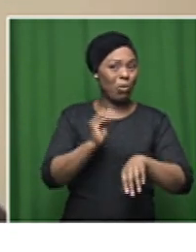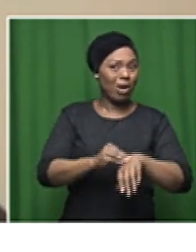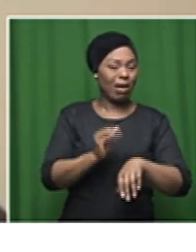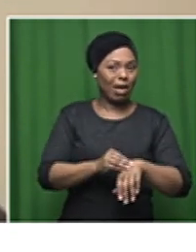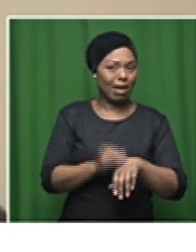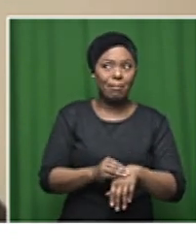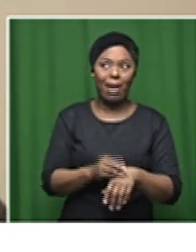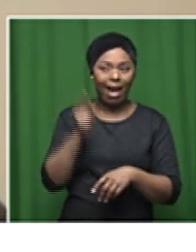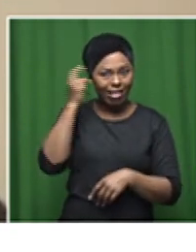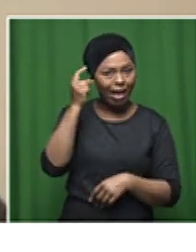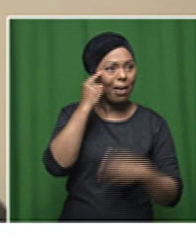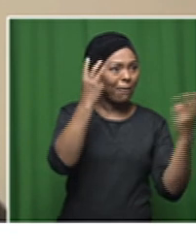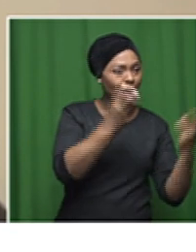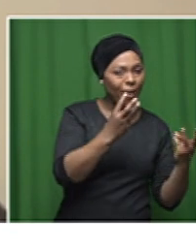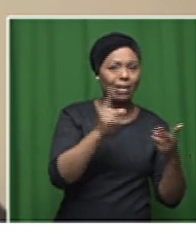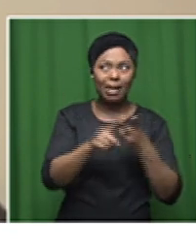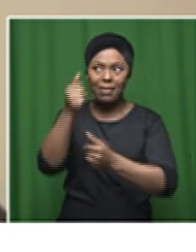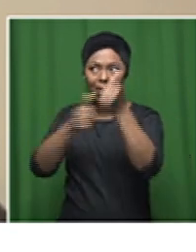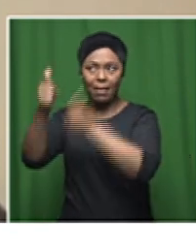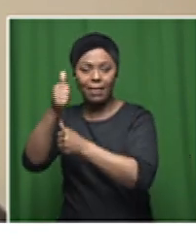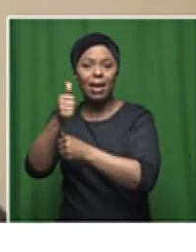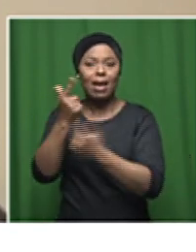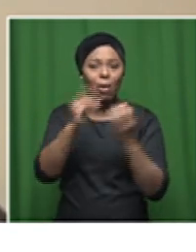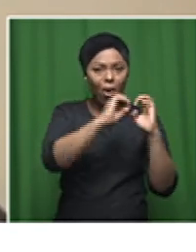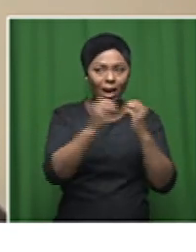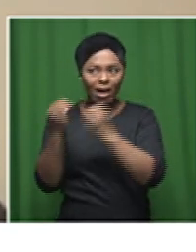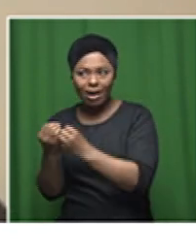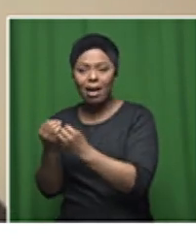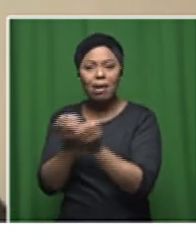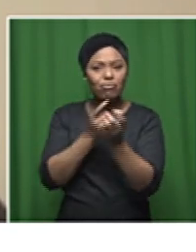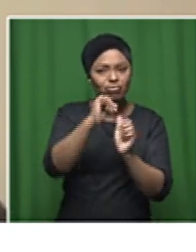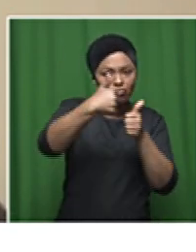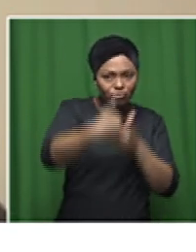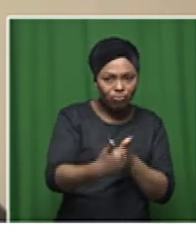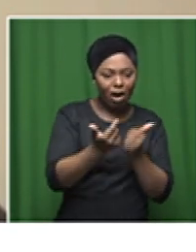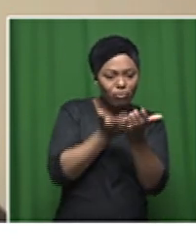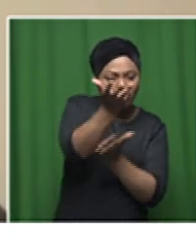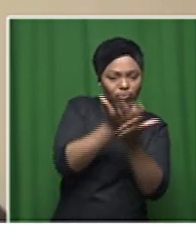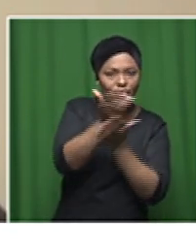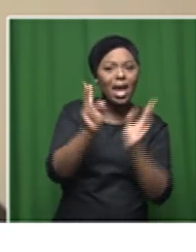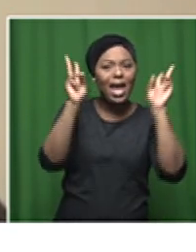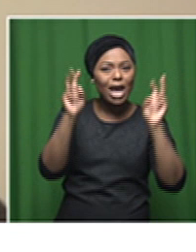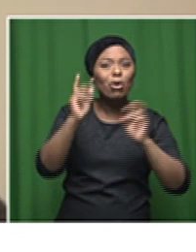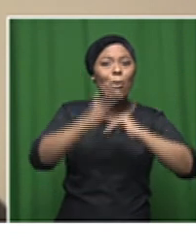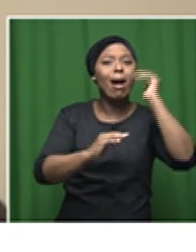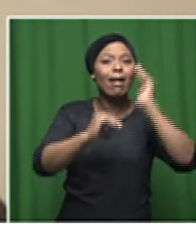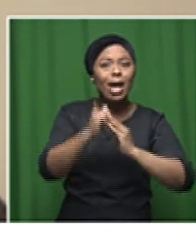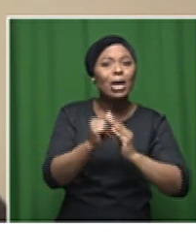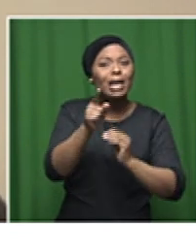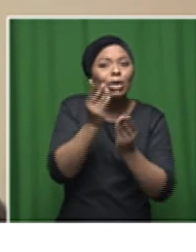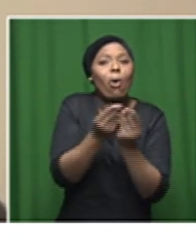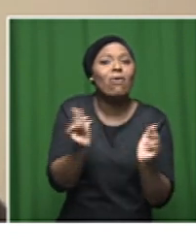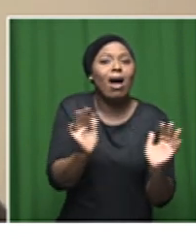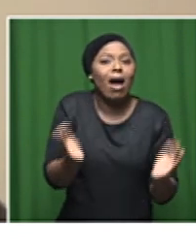and everybody around the table and see how can we resolve the issues of infrastructure, because infrastructure is a key.